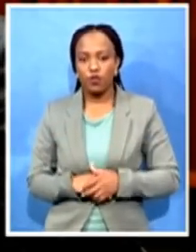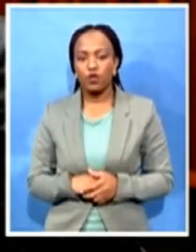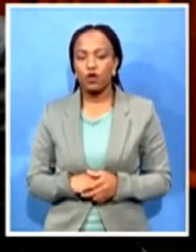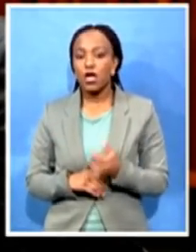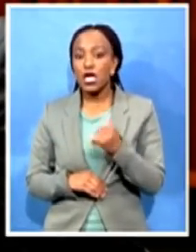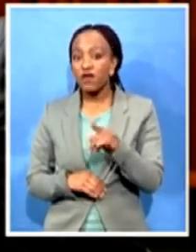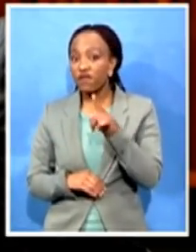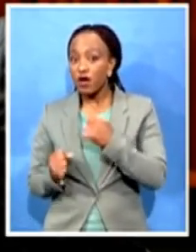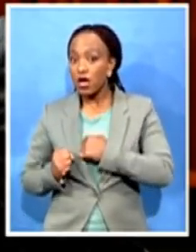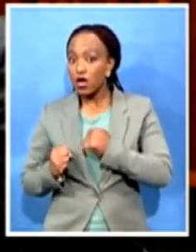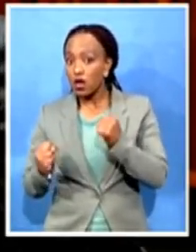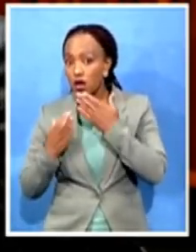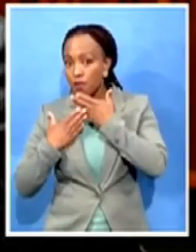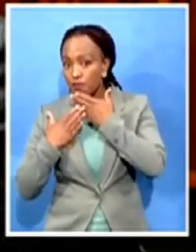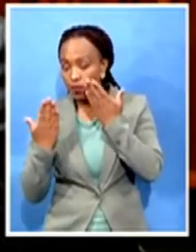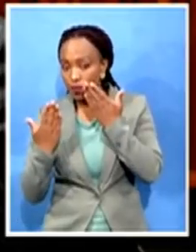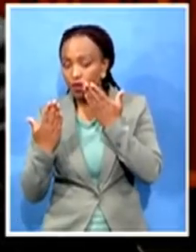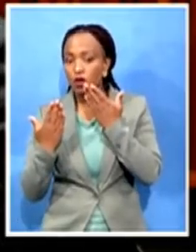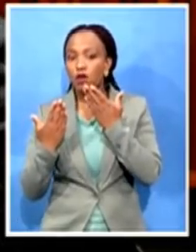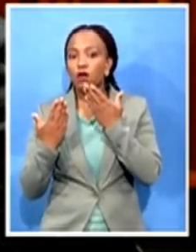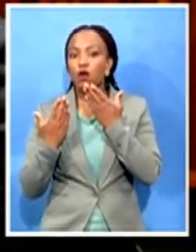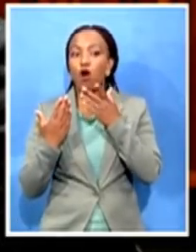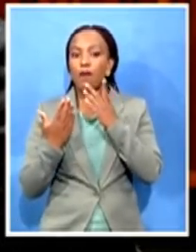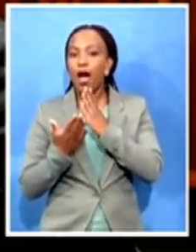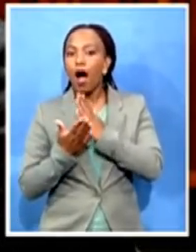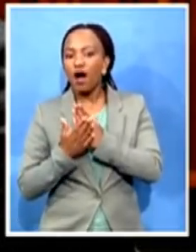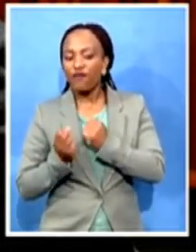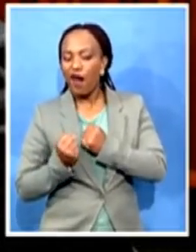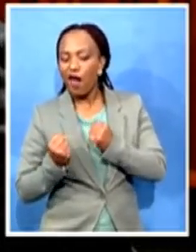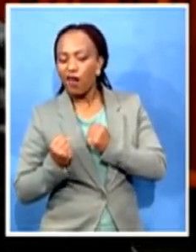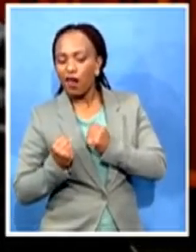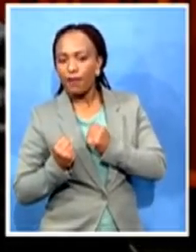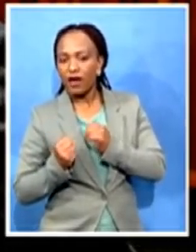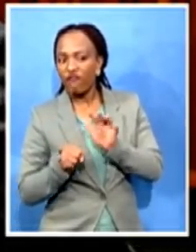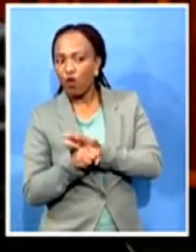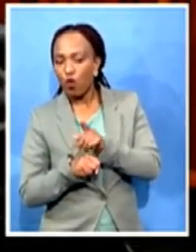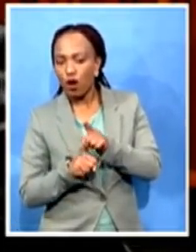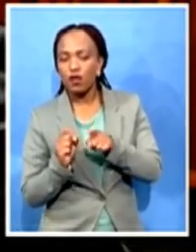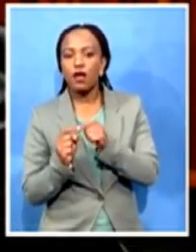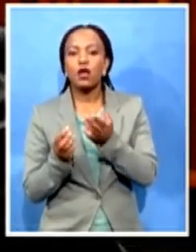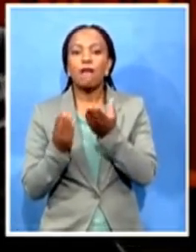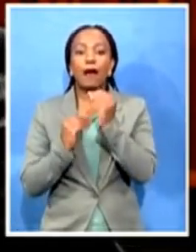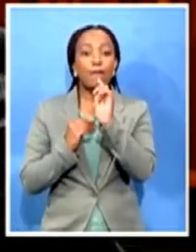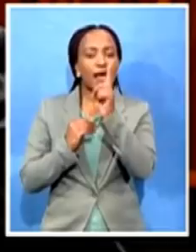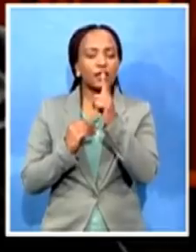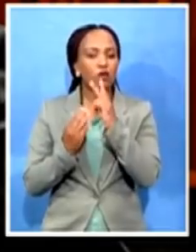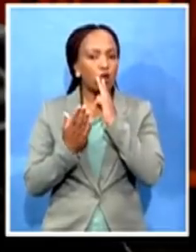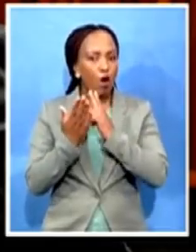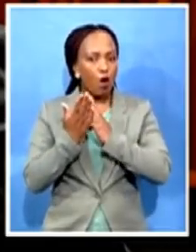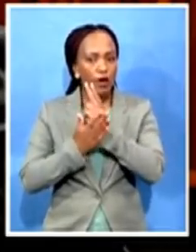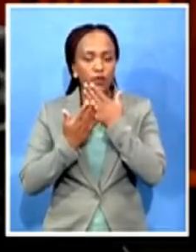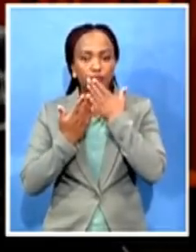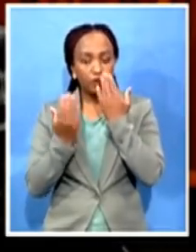only disclose half-truths and the state find that you have not been honest with the court, they are entitled to prosecute you with an